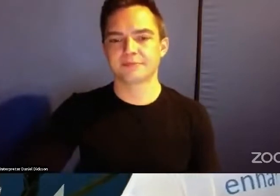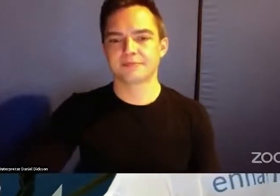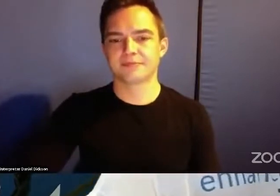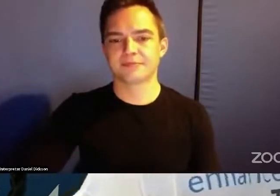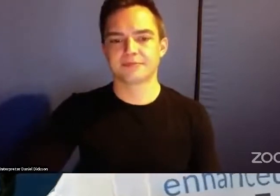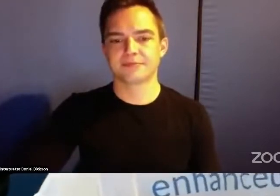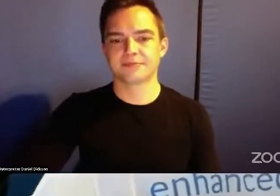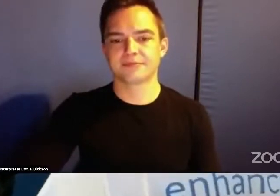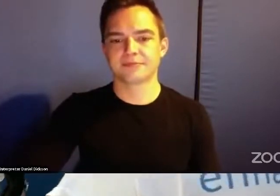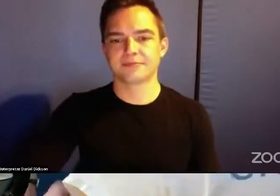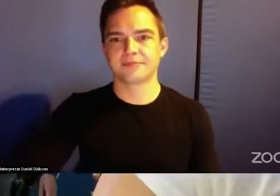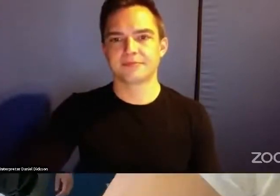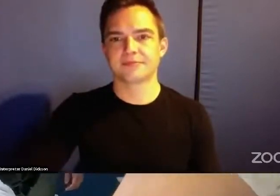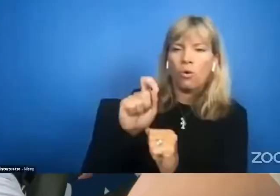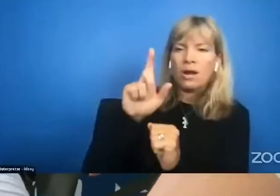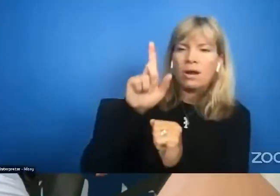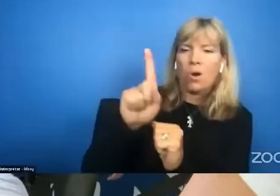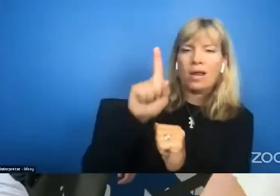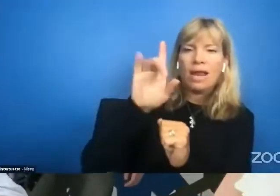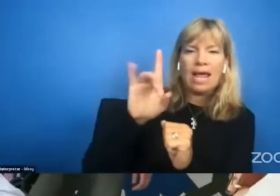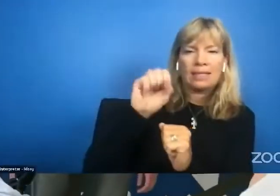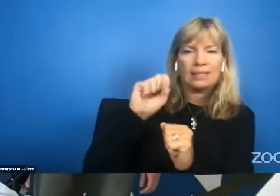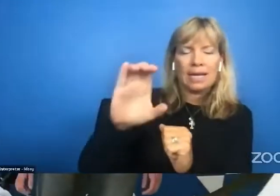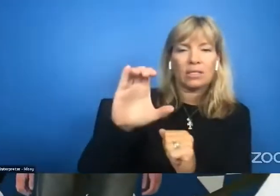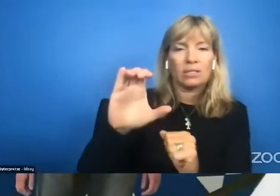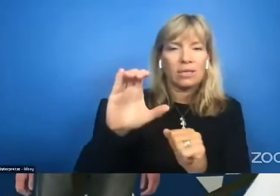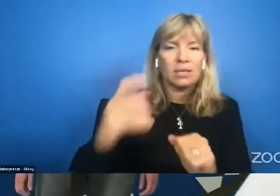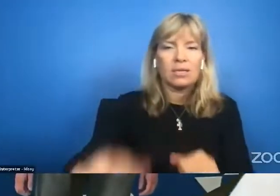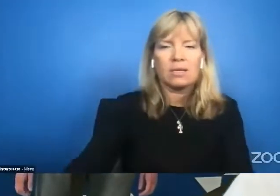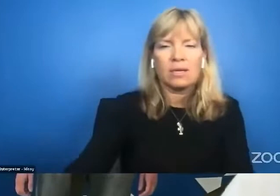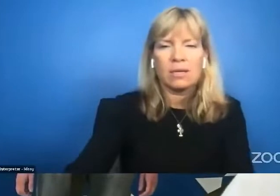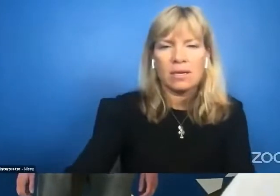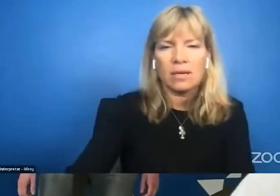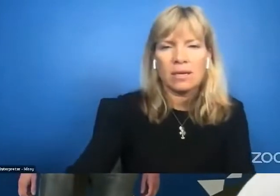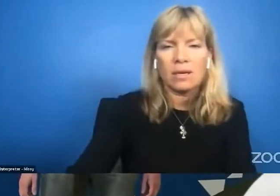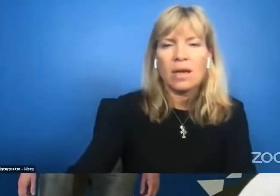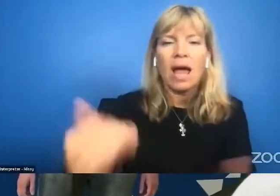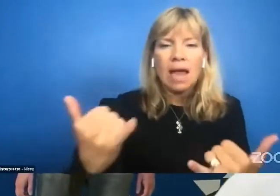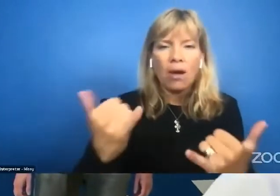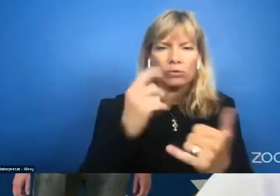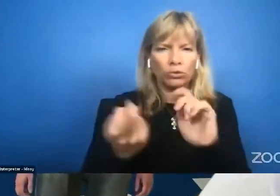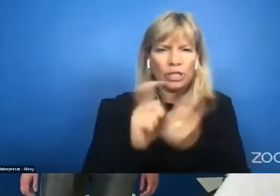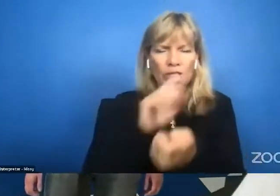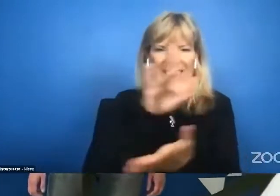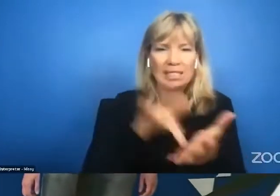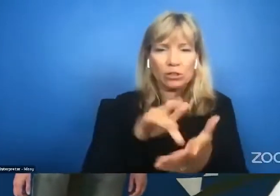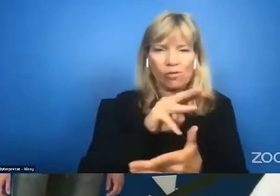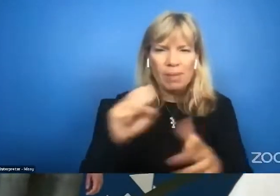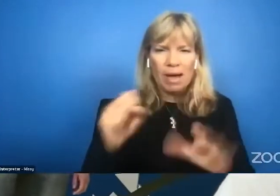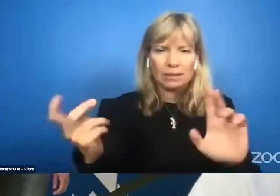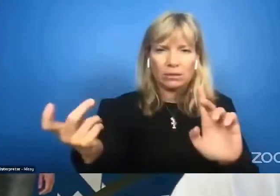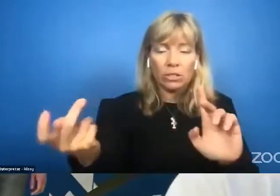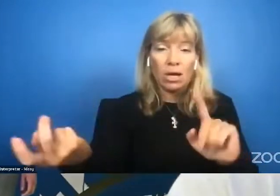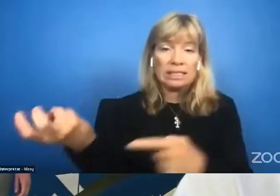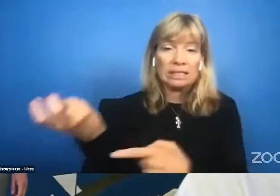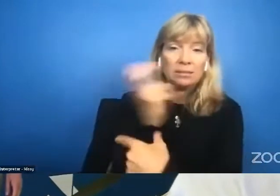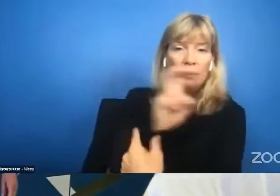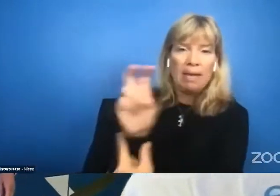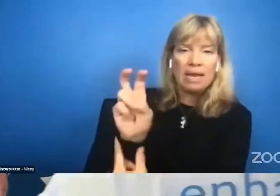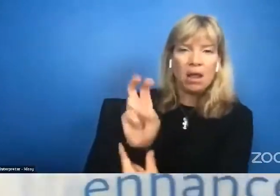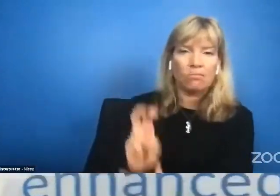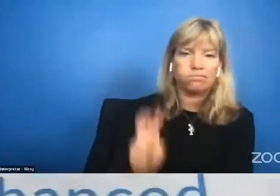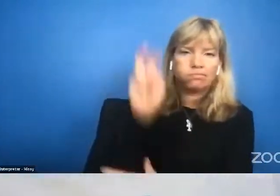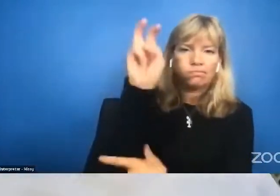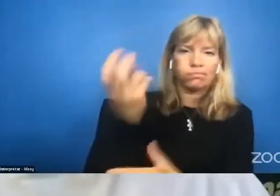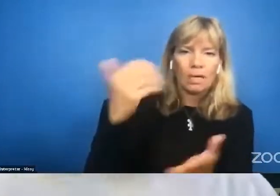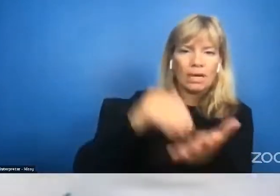seconds on the clock. He's got to now change that center of mass position, spin the chair around and go again. But this